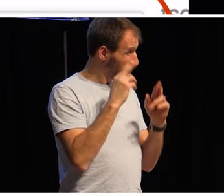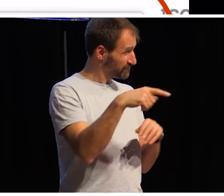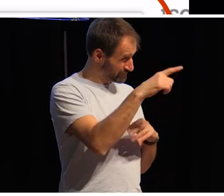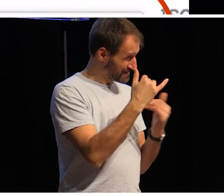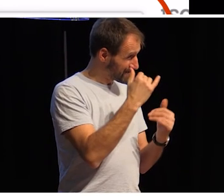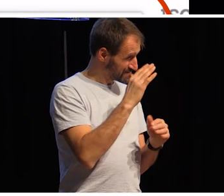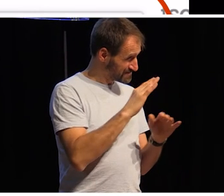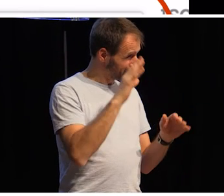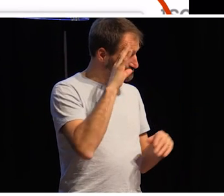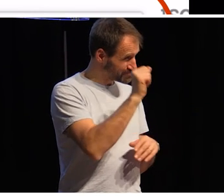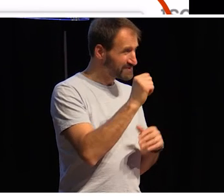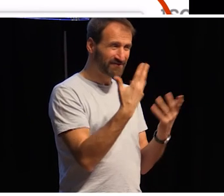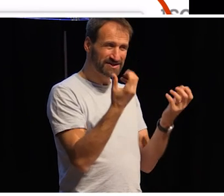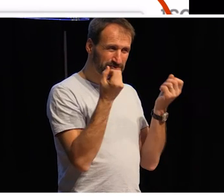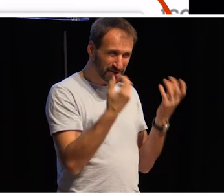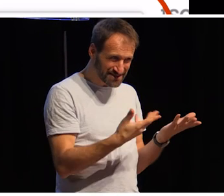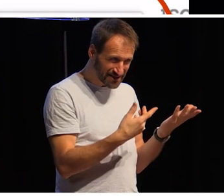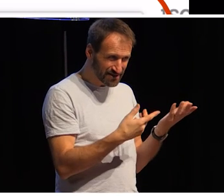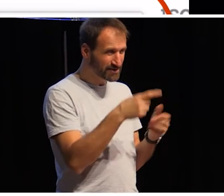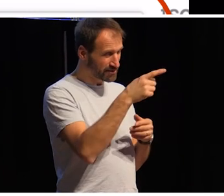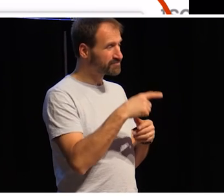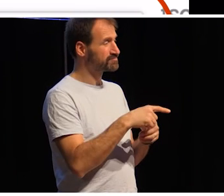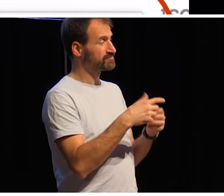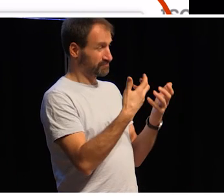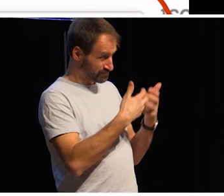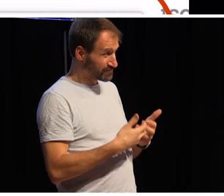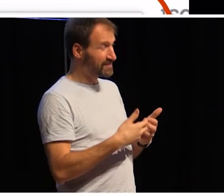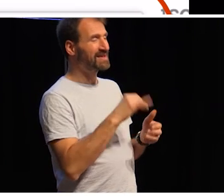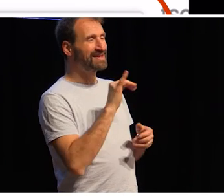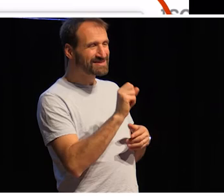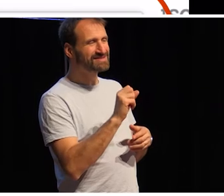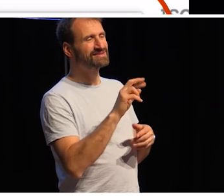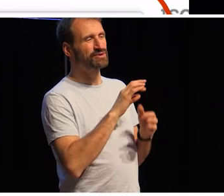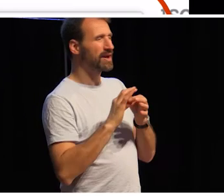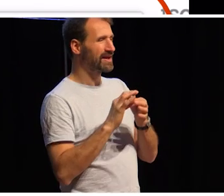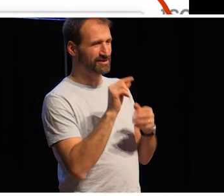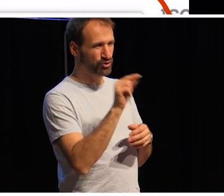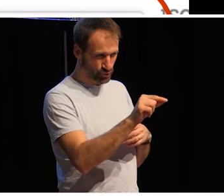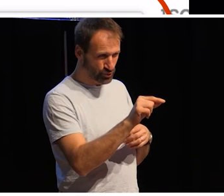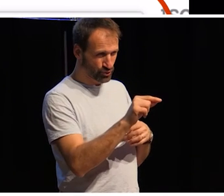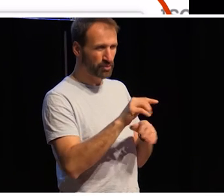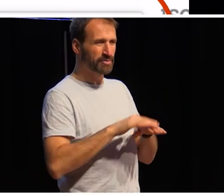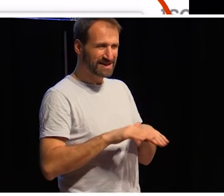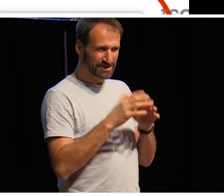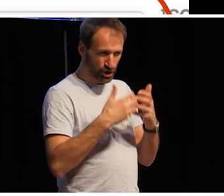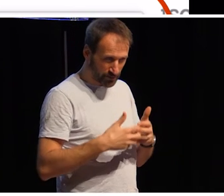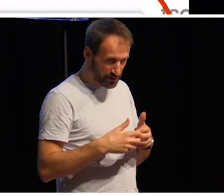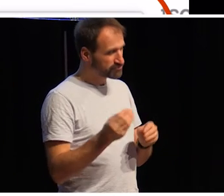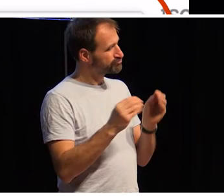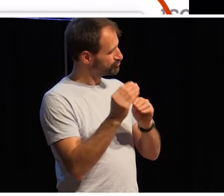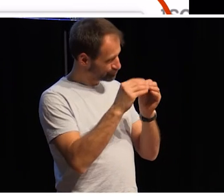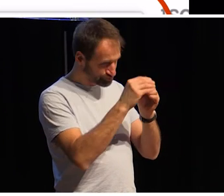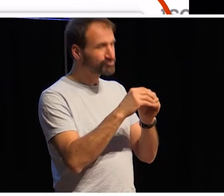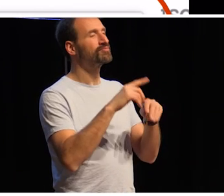here. So we're running is related to basic compiler. We're filling up the inline cache. We're running this function a lot. So eventually we decide